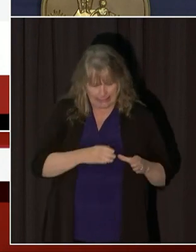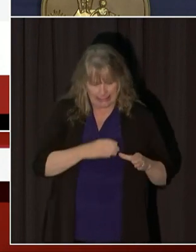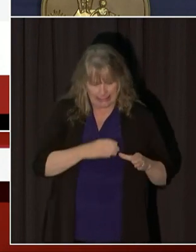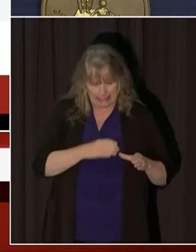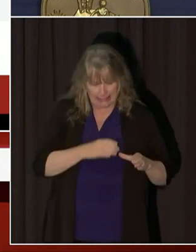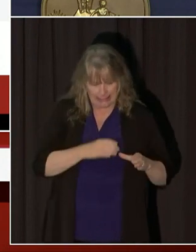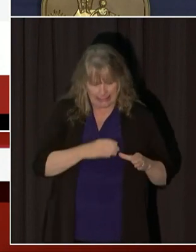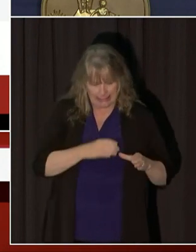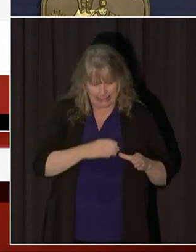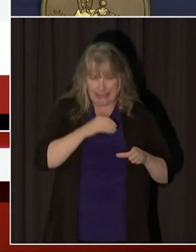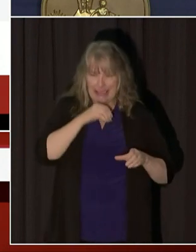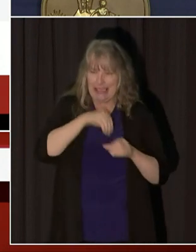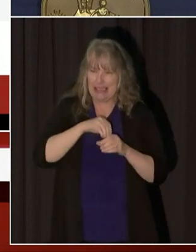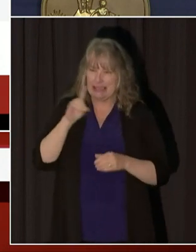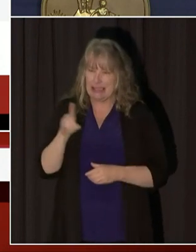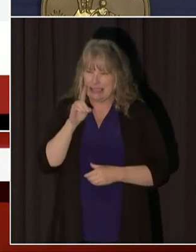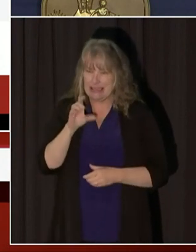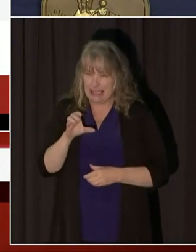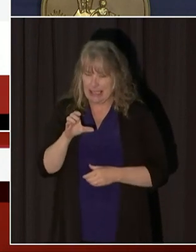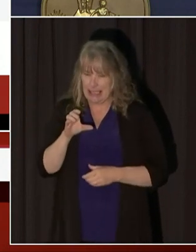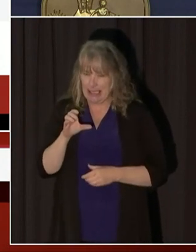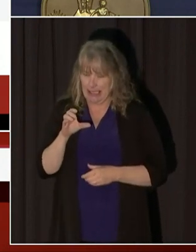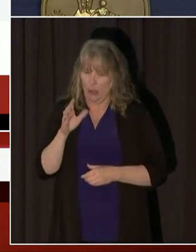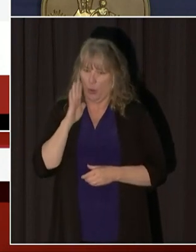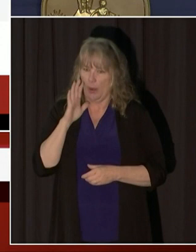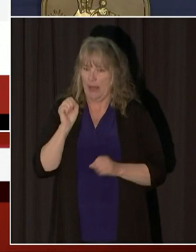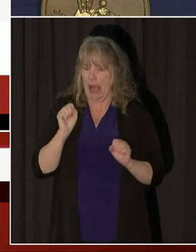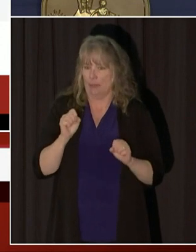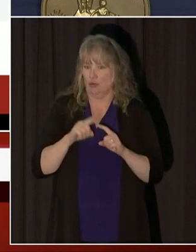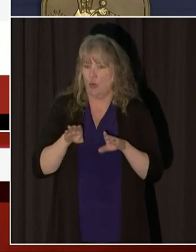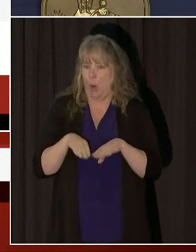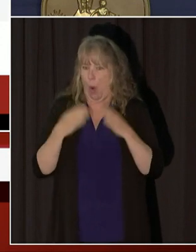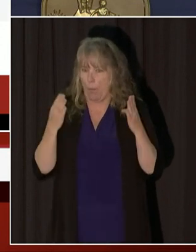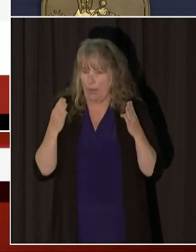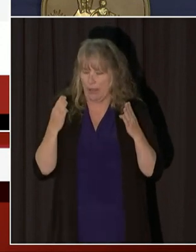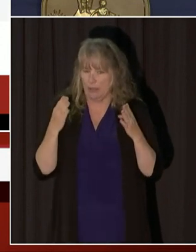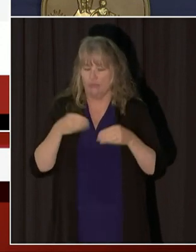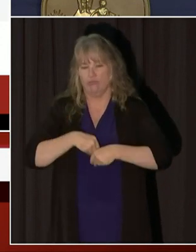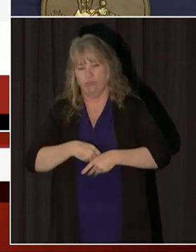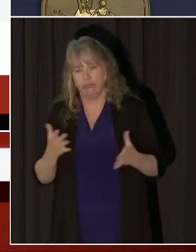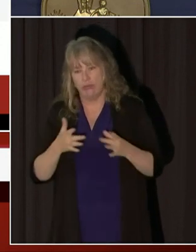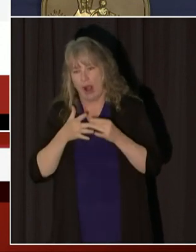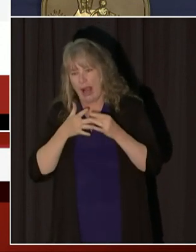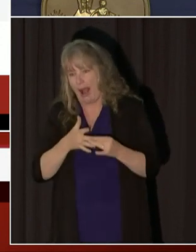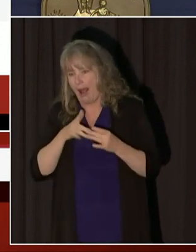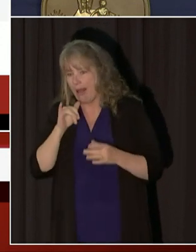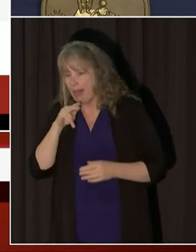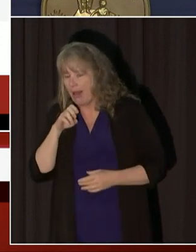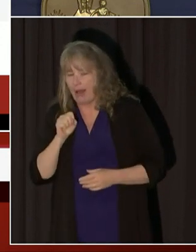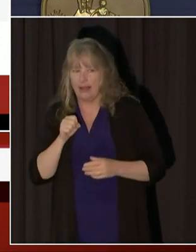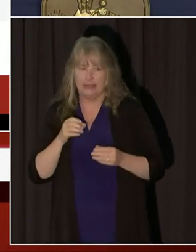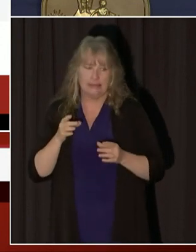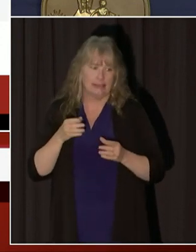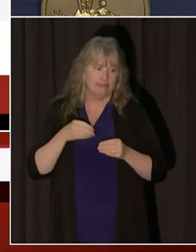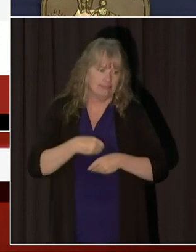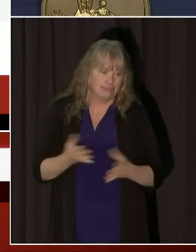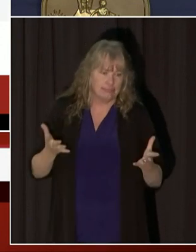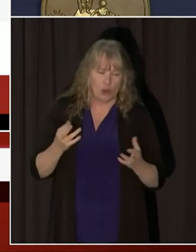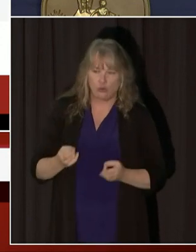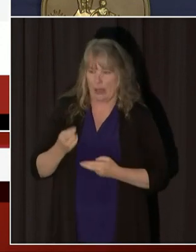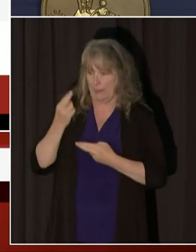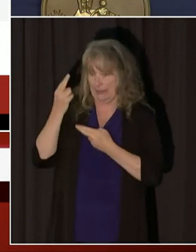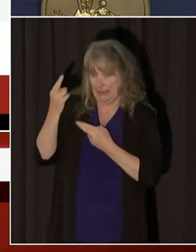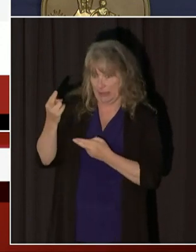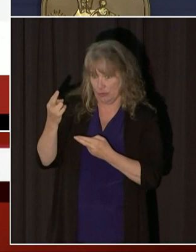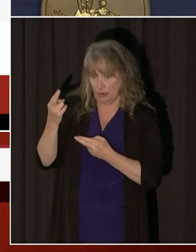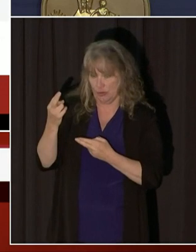economy are able to open with guidelines and recommendations. And I expect